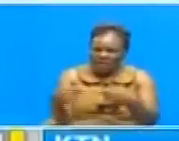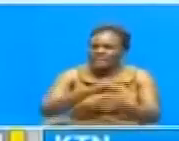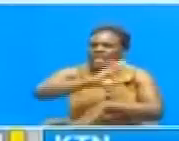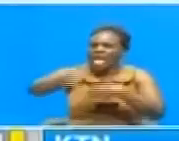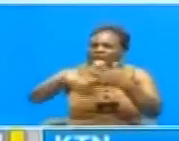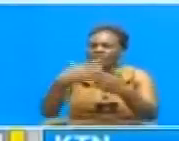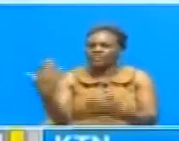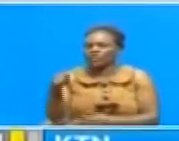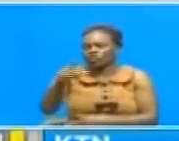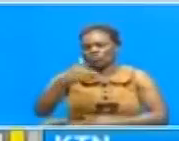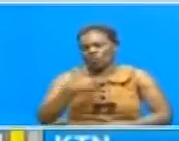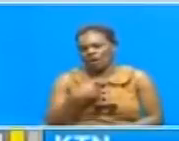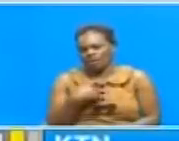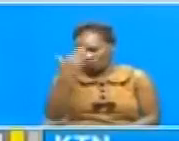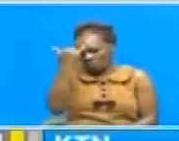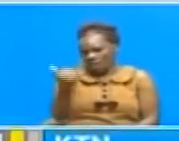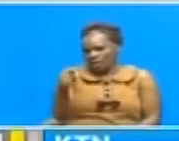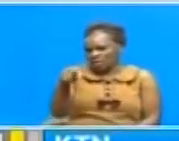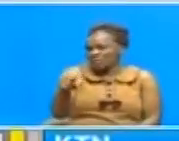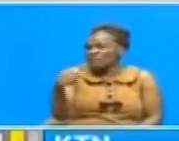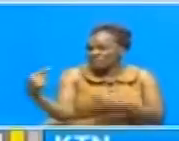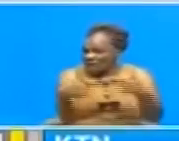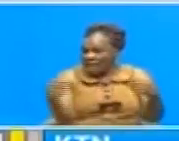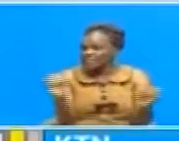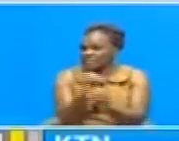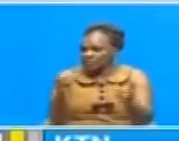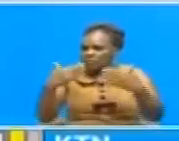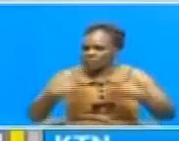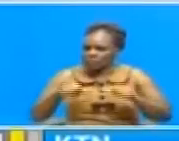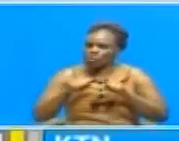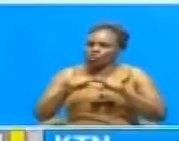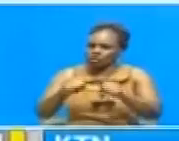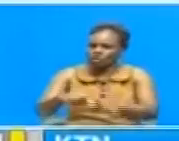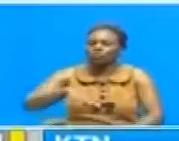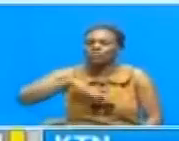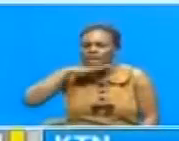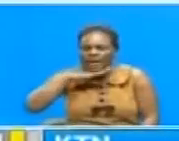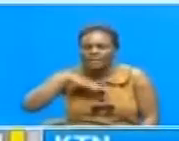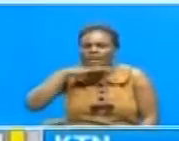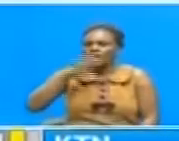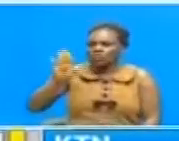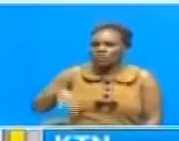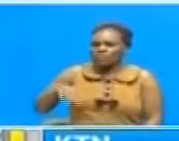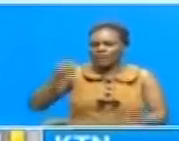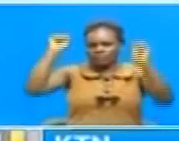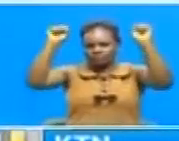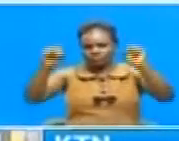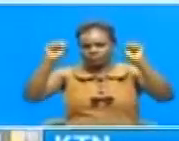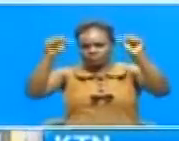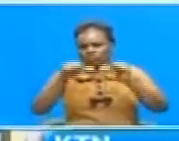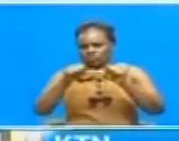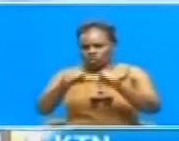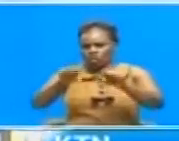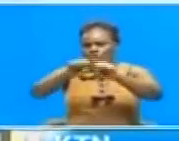and everybody, because if you don't do that, people will continue dying, women will continue demonstrating, and the